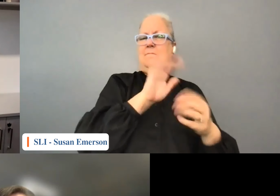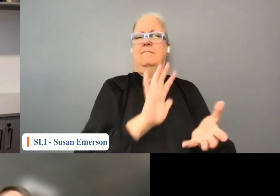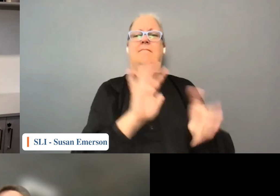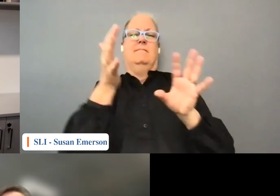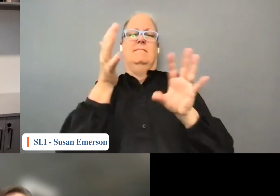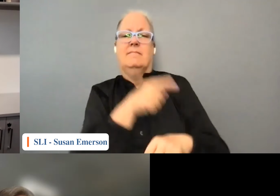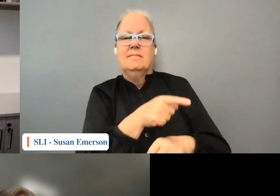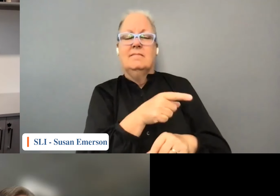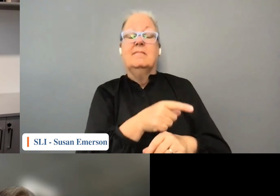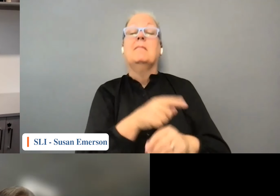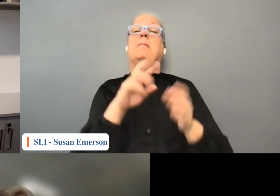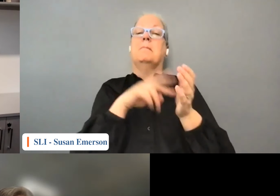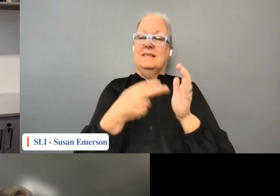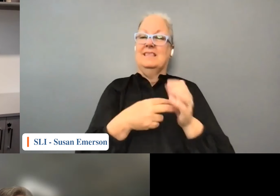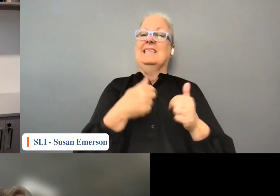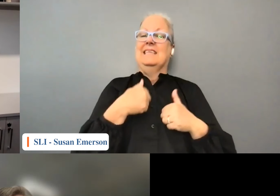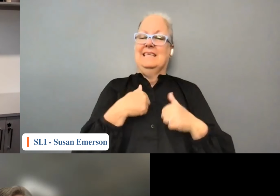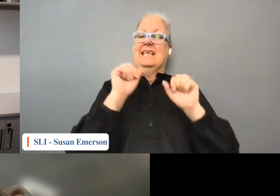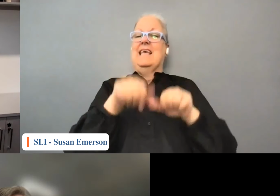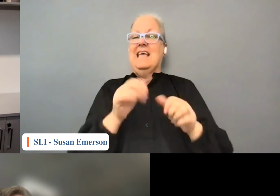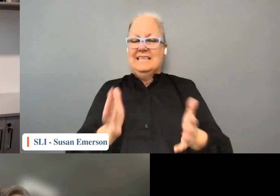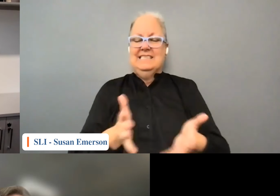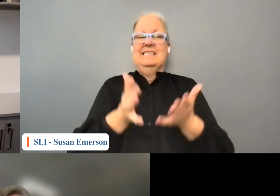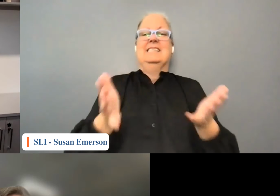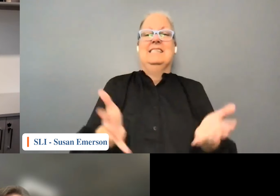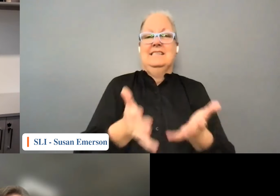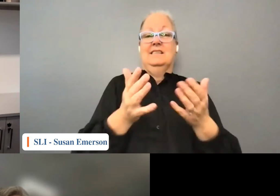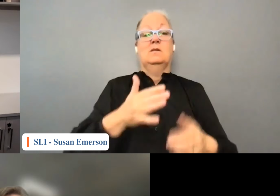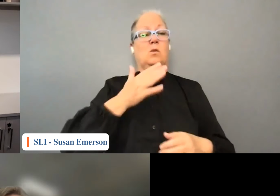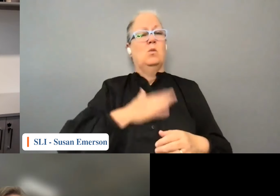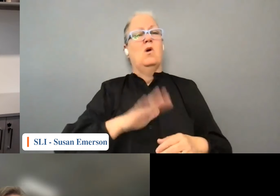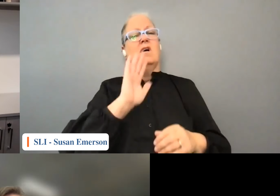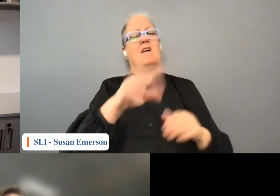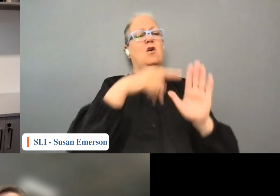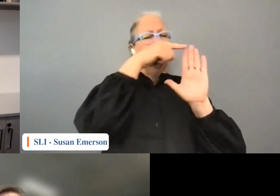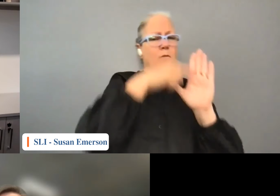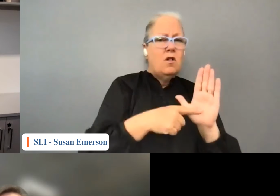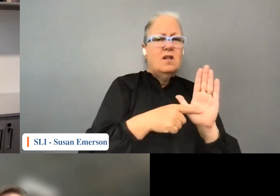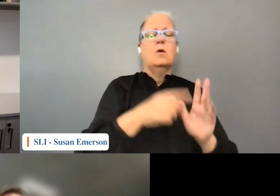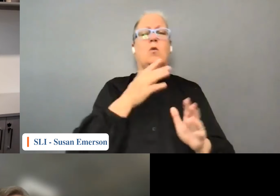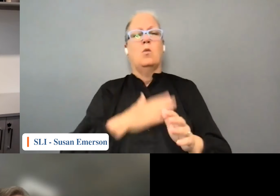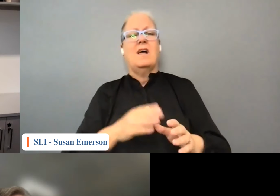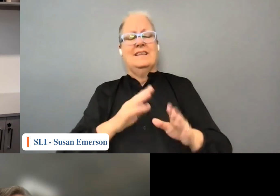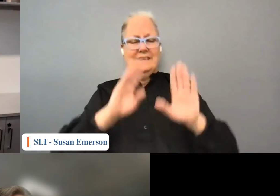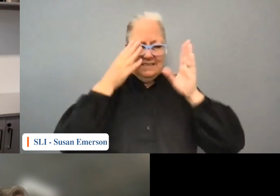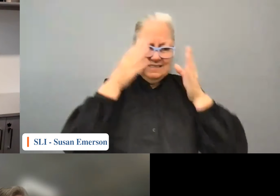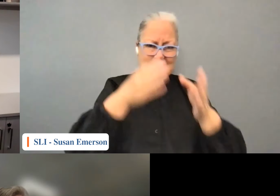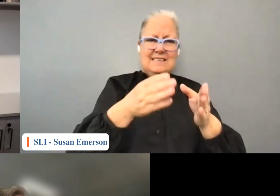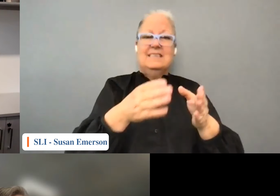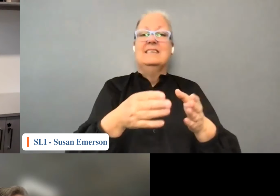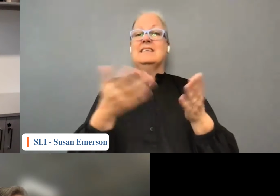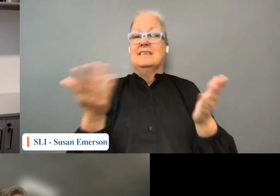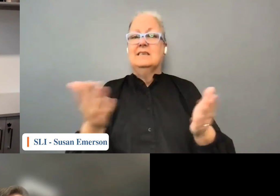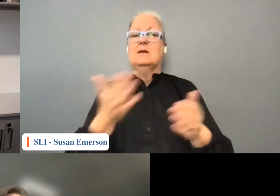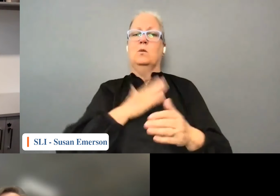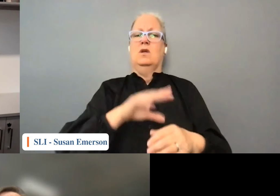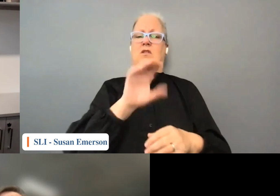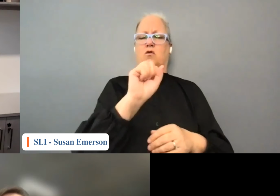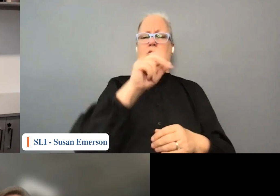opportunity to promote the design of integrated policies and strengthened investments in gender responsive social protection